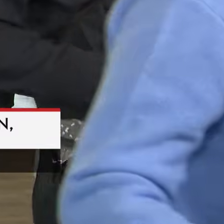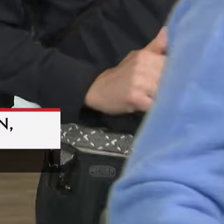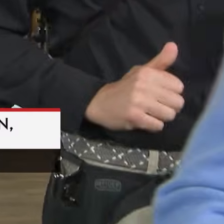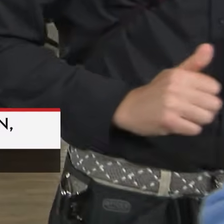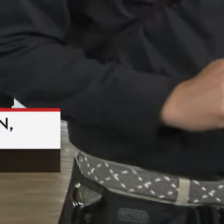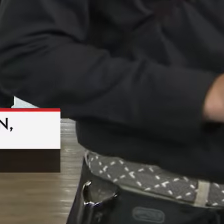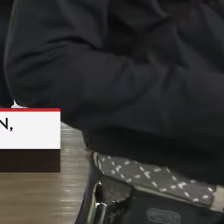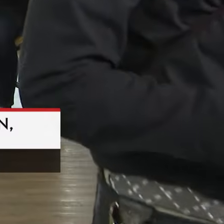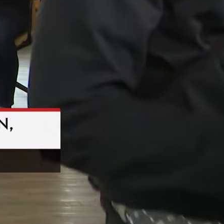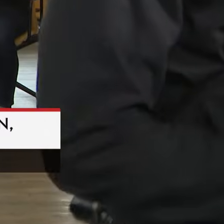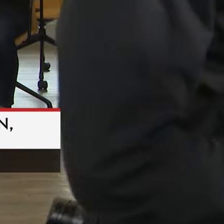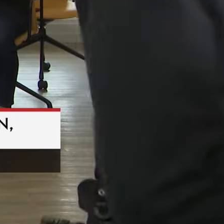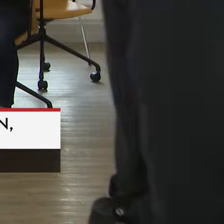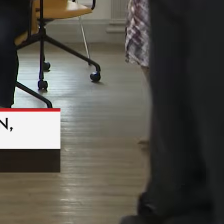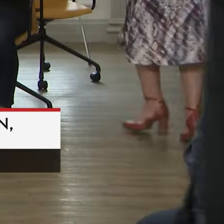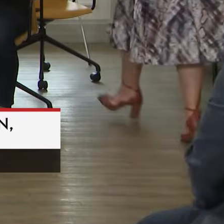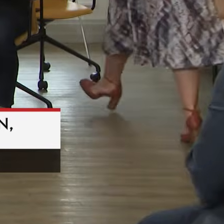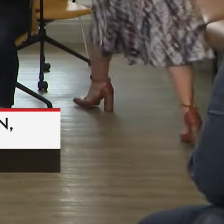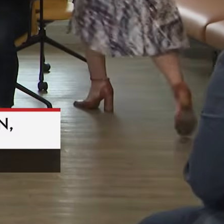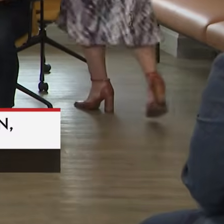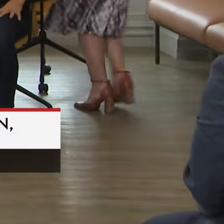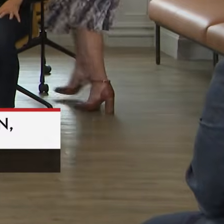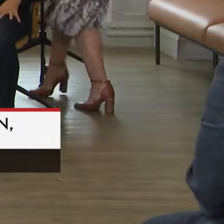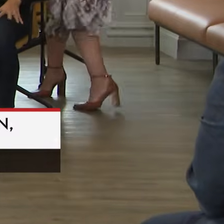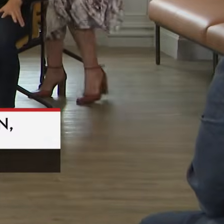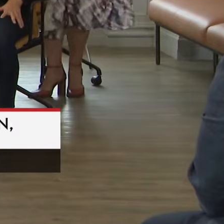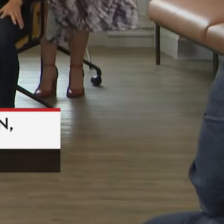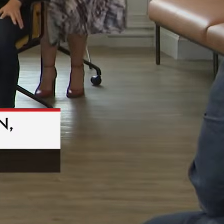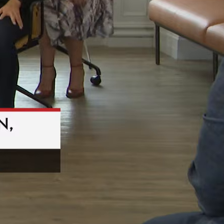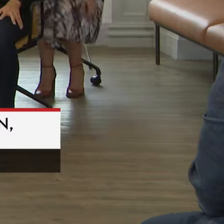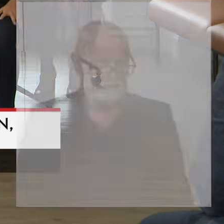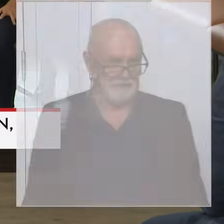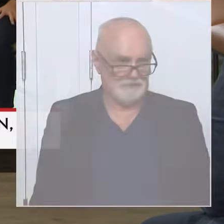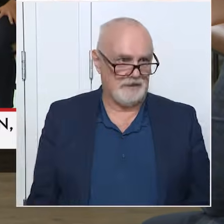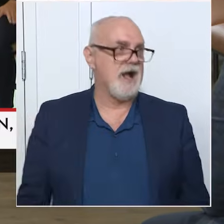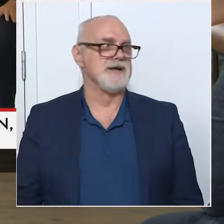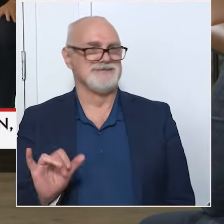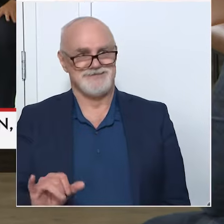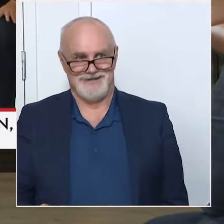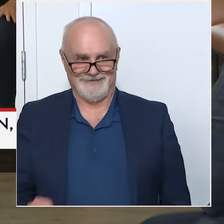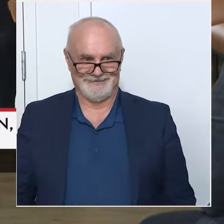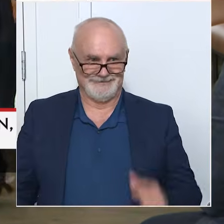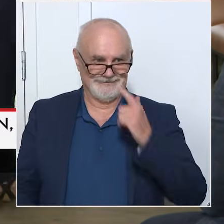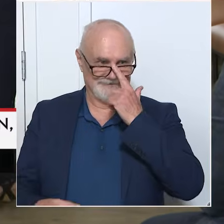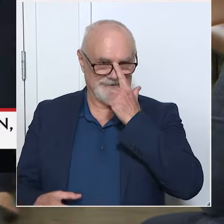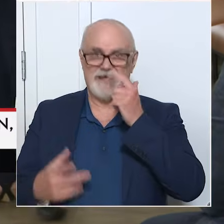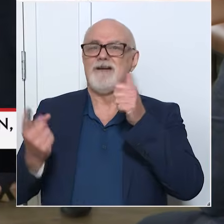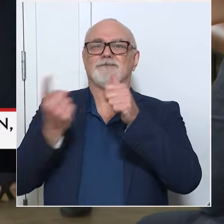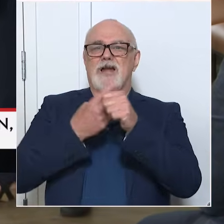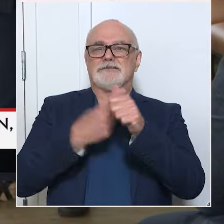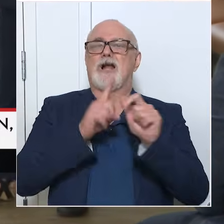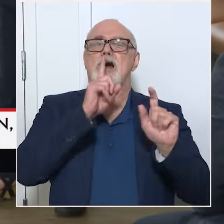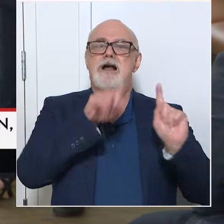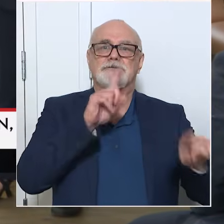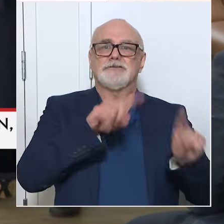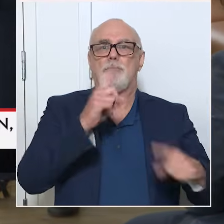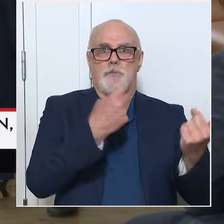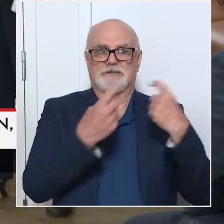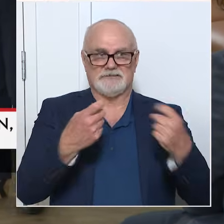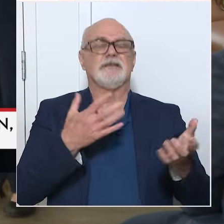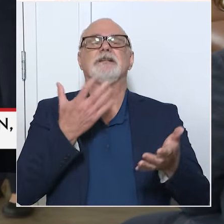I'm sorry. We're going to do Q&A first, and then we will do photos afterwards. Mayor? All right,